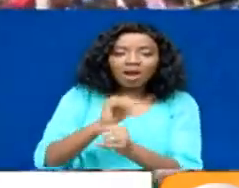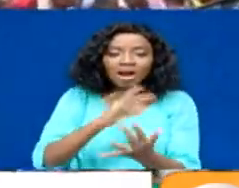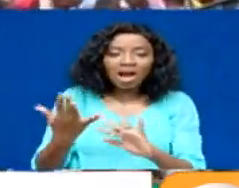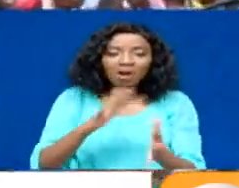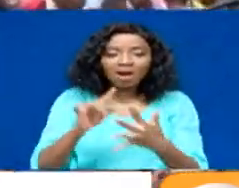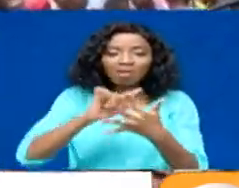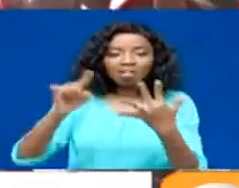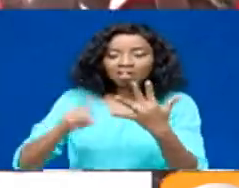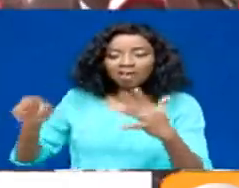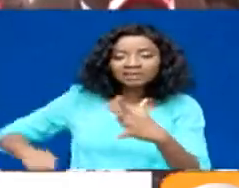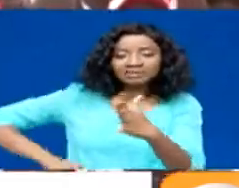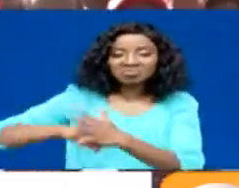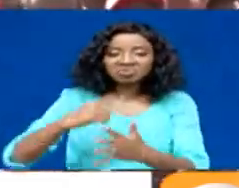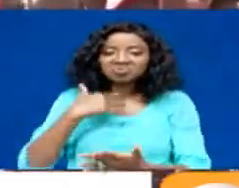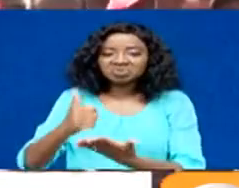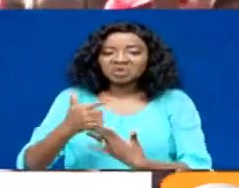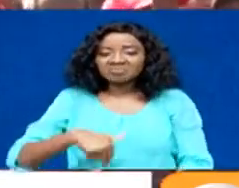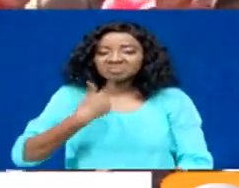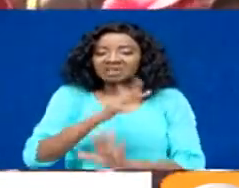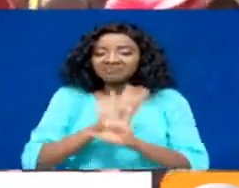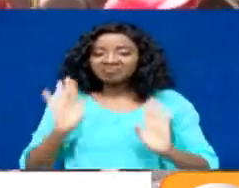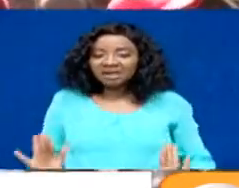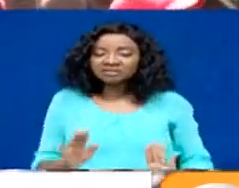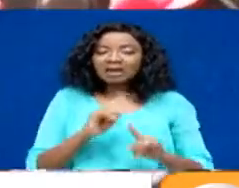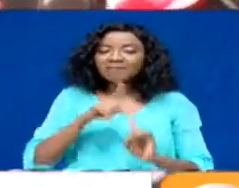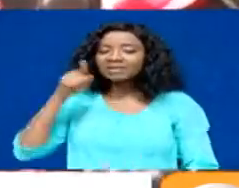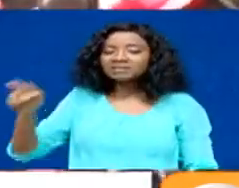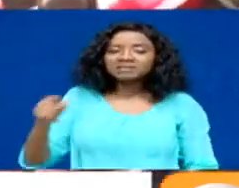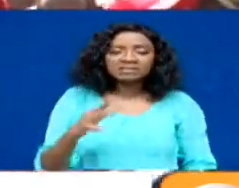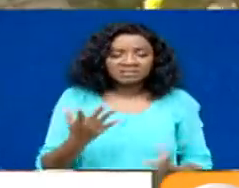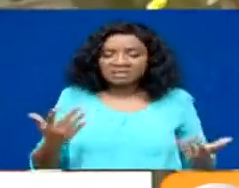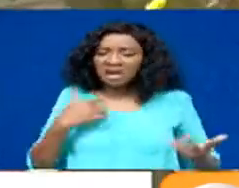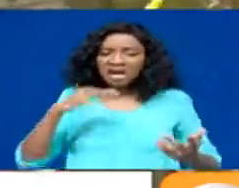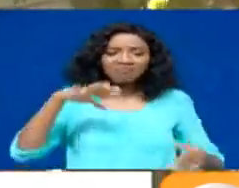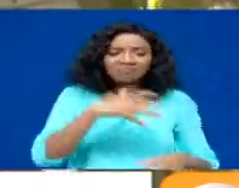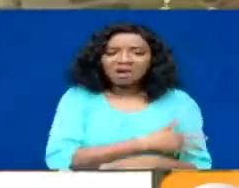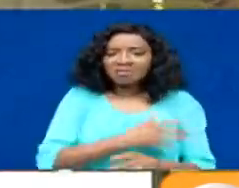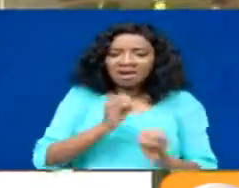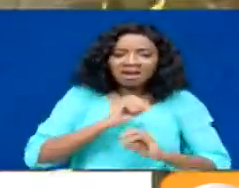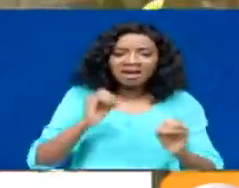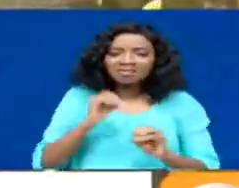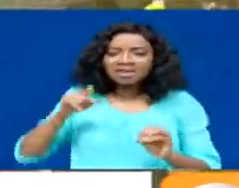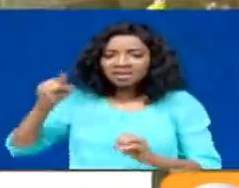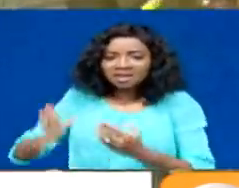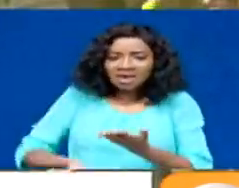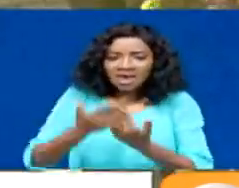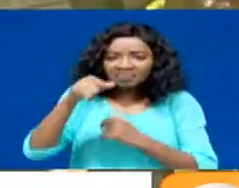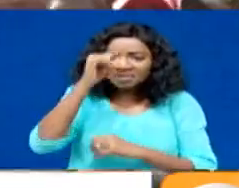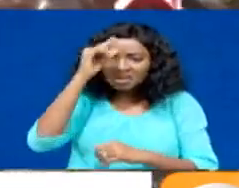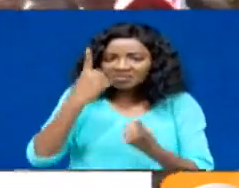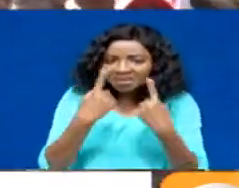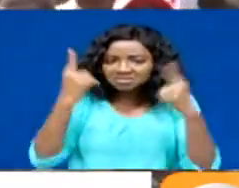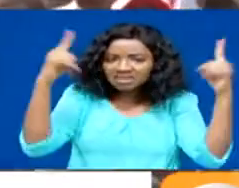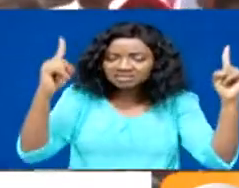gain at the ballot. What was the Mio? They have no share in the achievements of this government because they